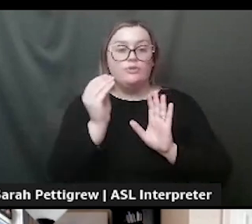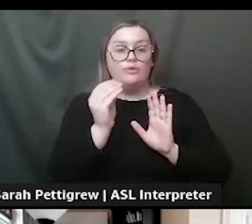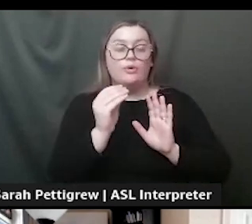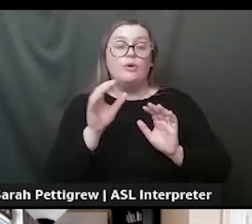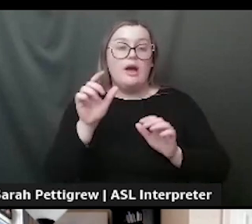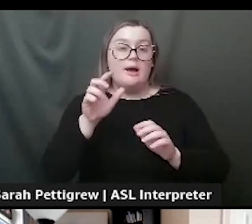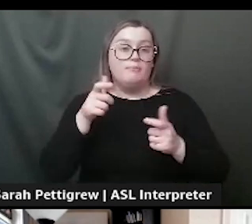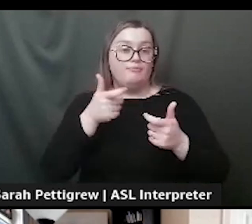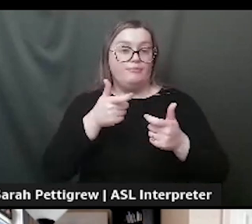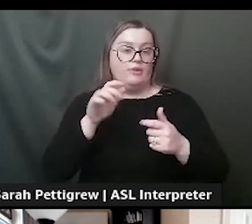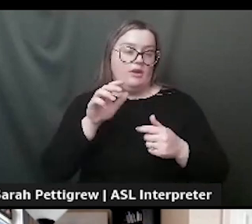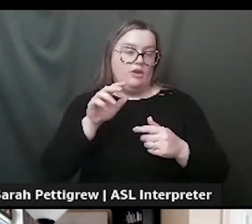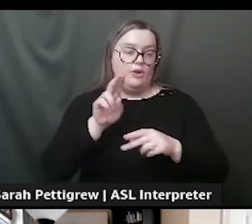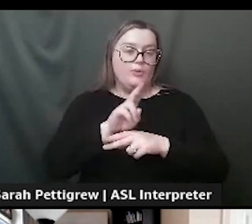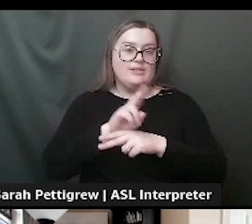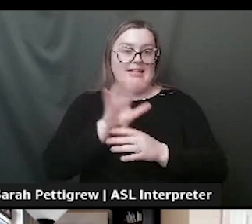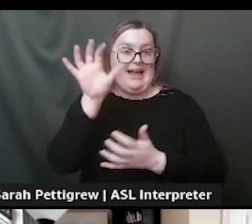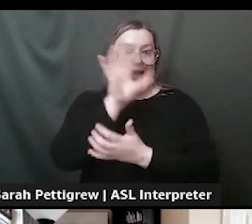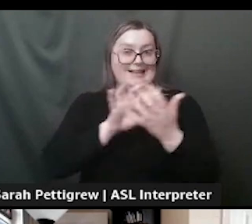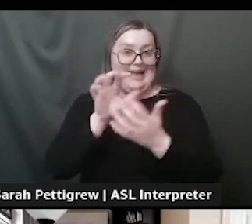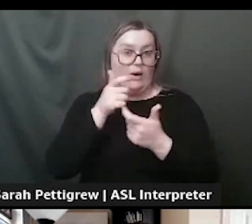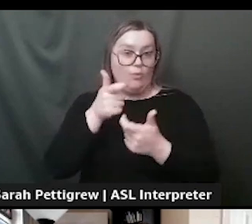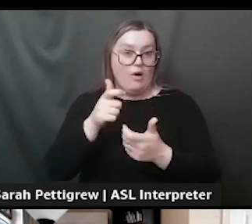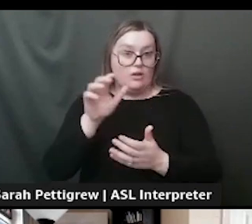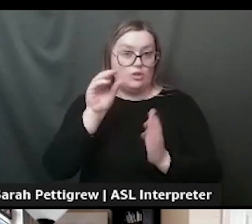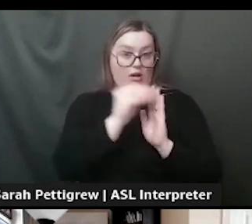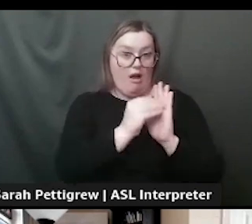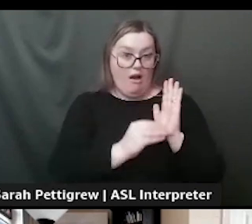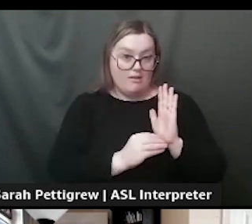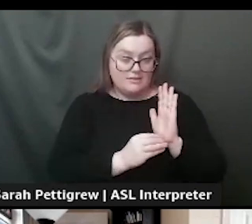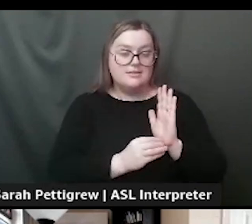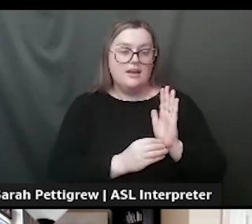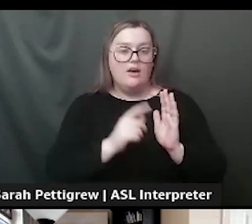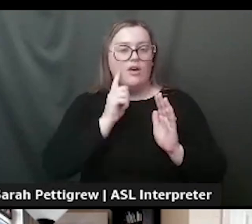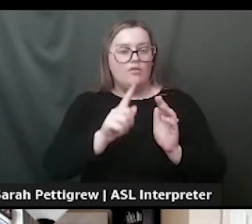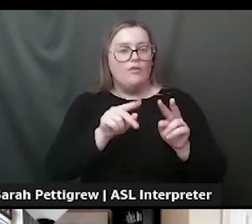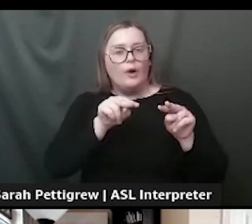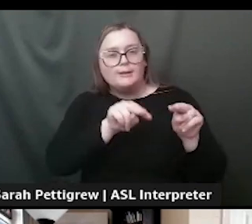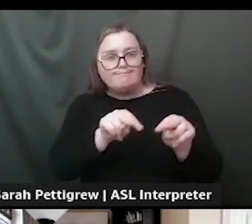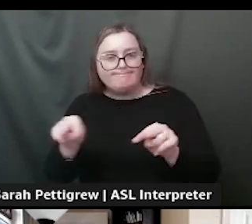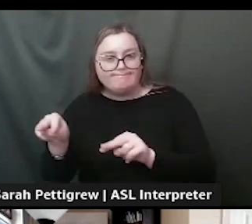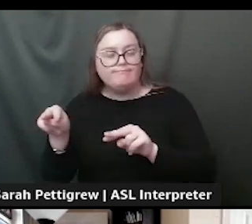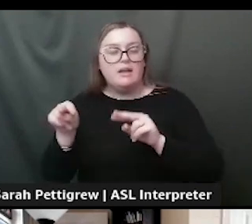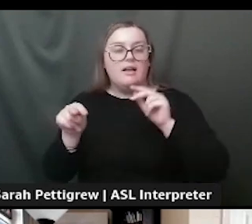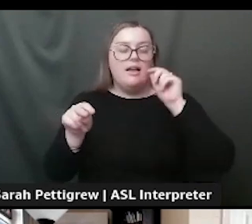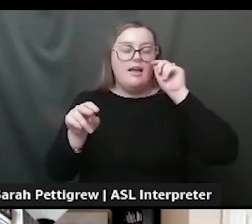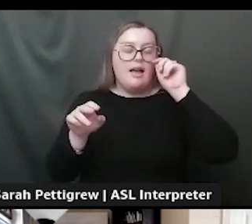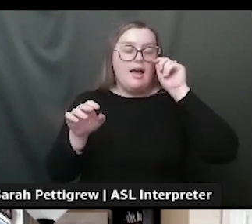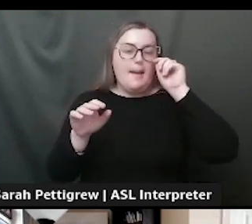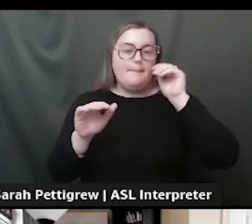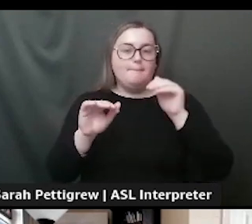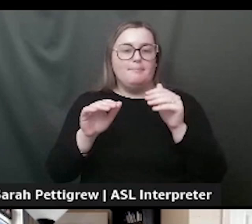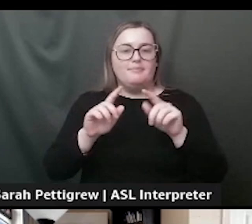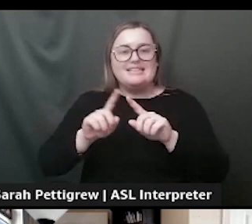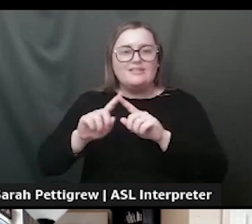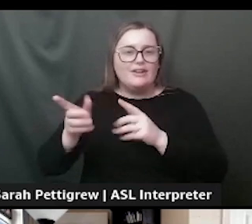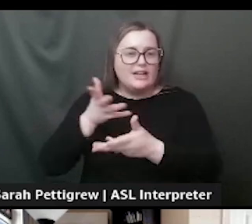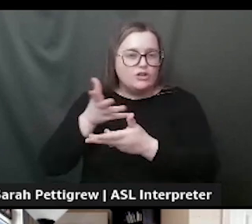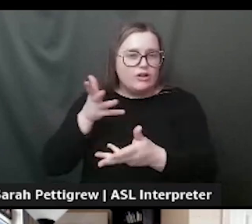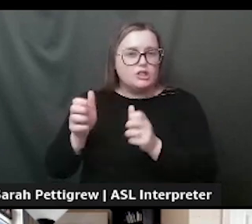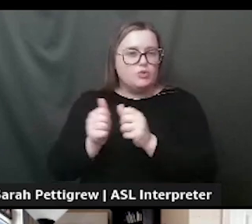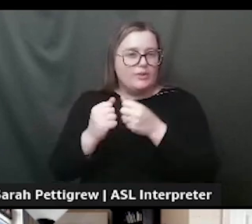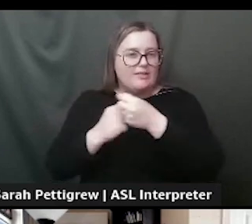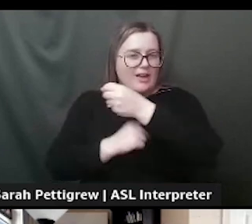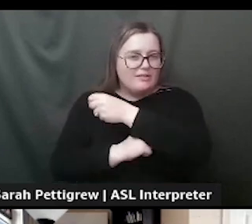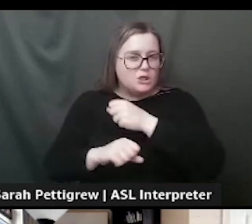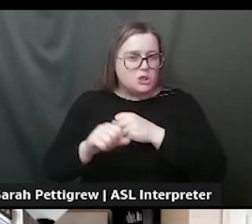logs, and so you can keep track of how the interactions with the foundational models are coming